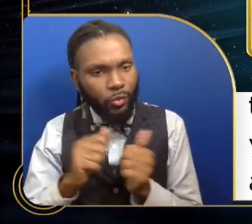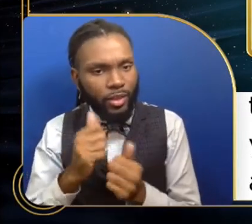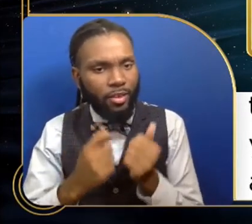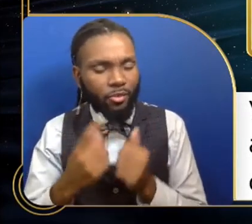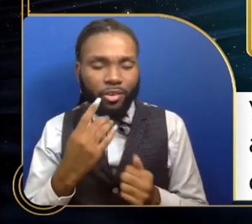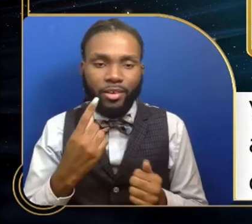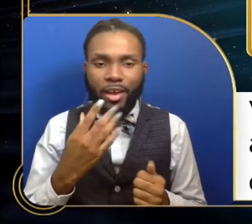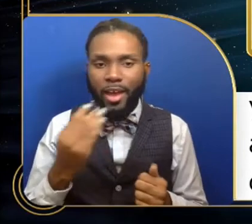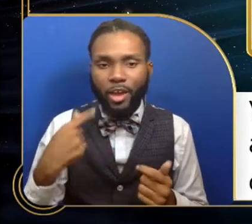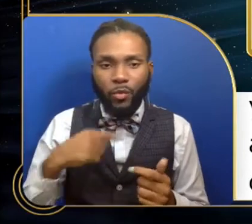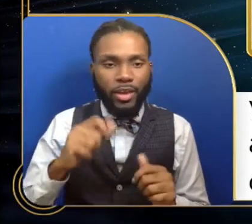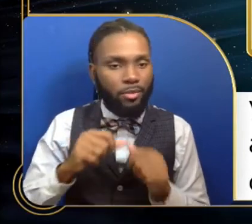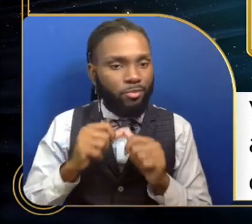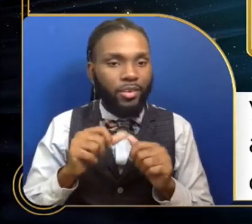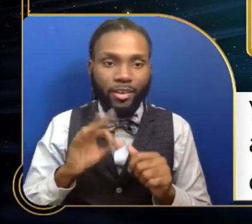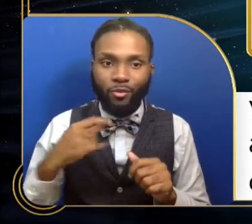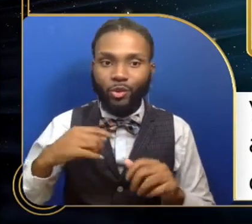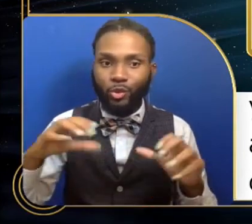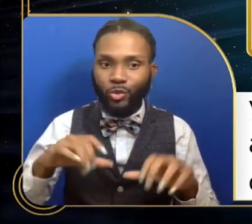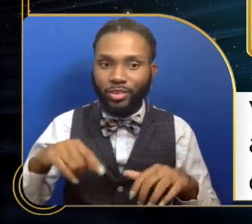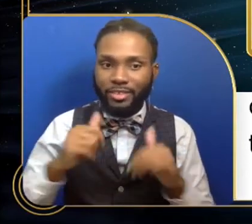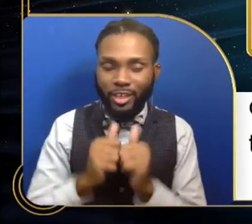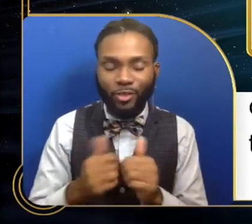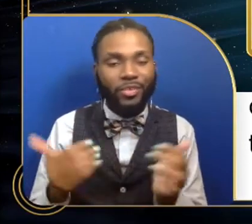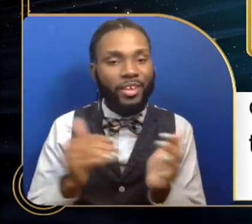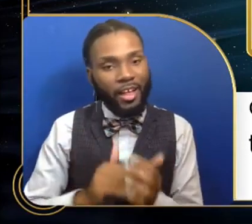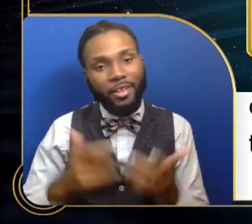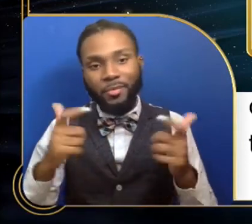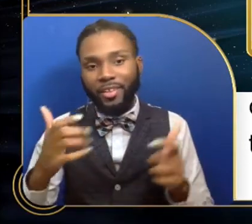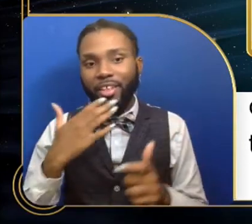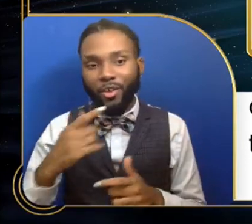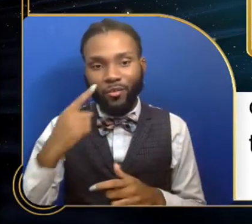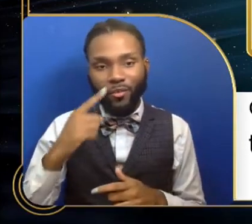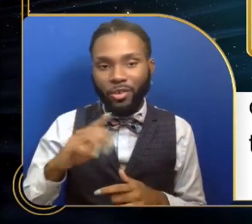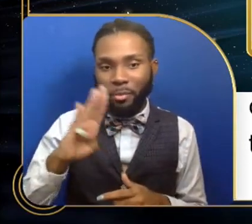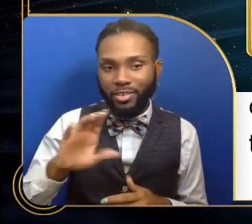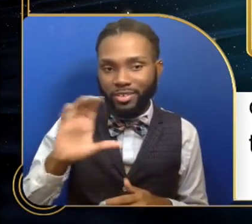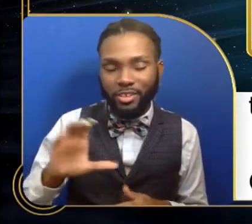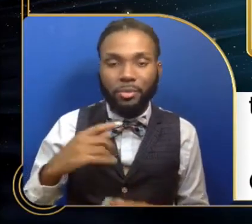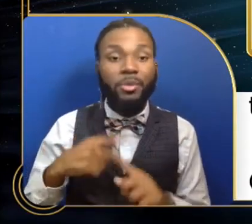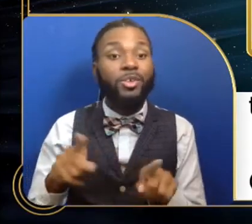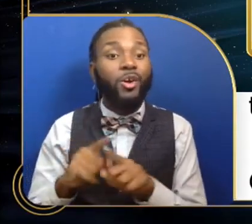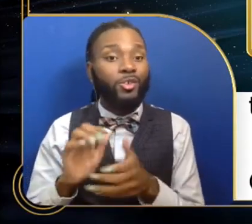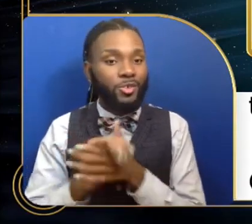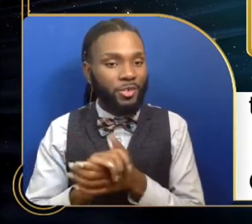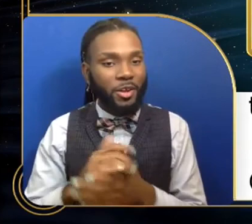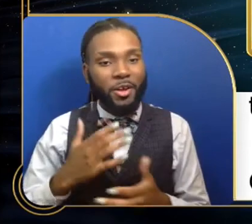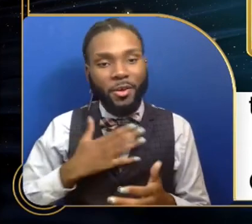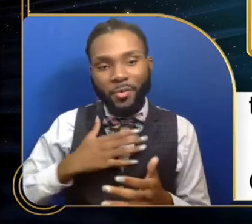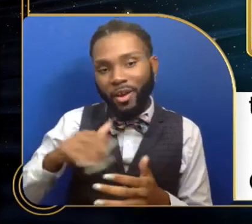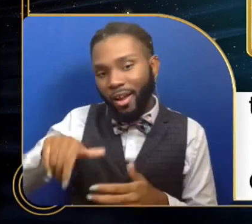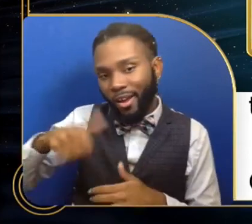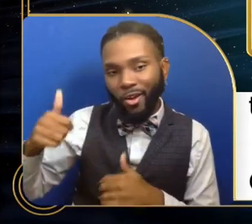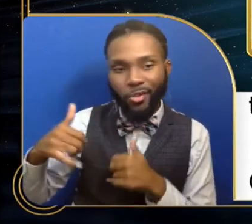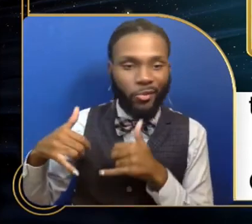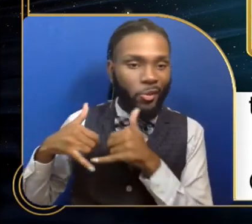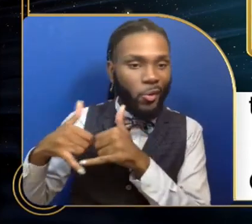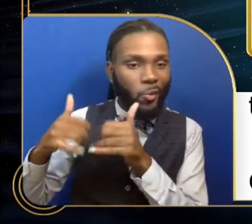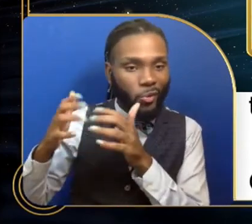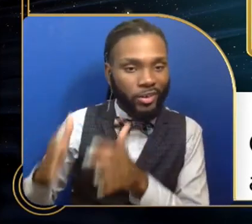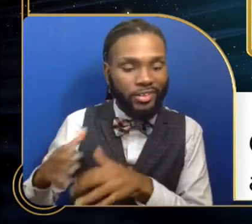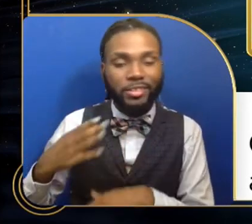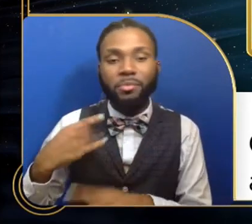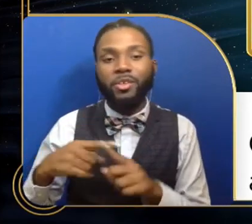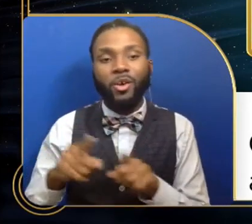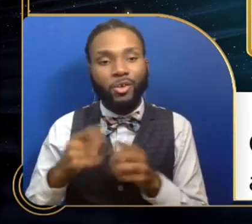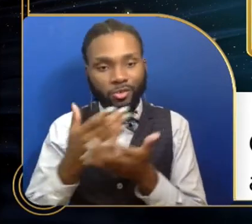together. So once again, huge thank you to the Bazelon Center. I also want to congratulate my fellow awardees, and to all of you, have the